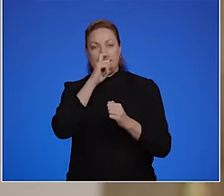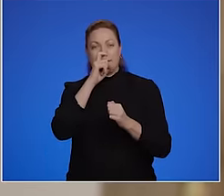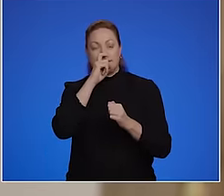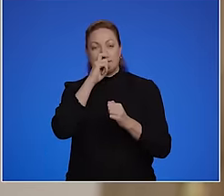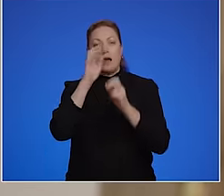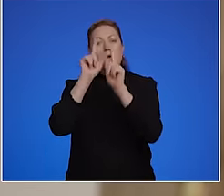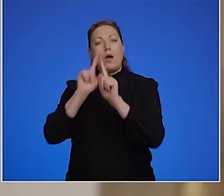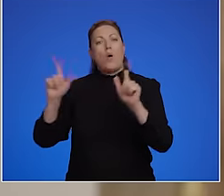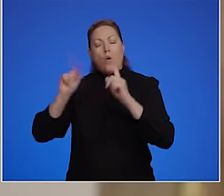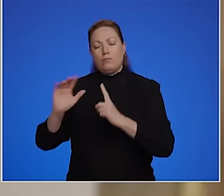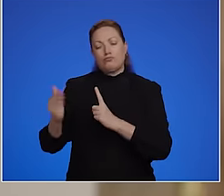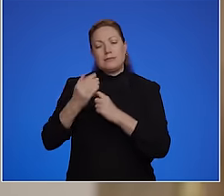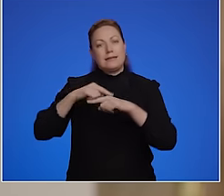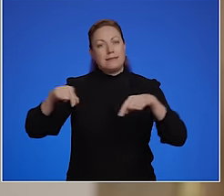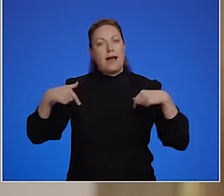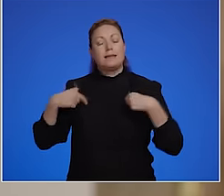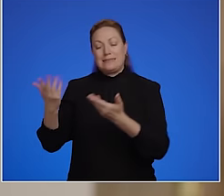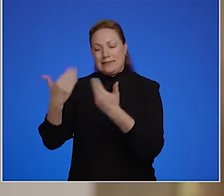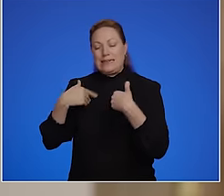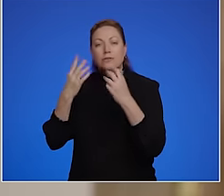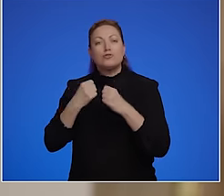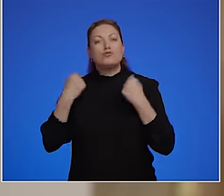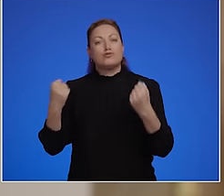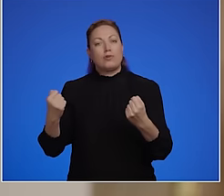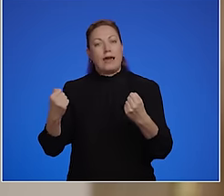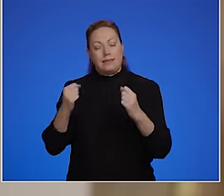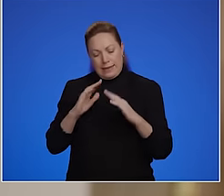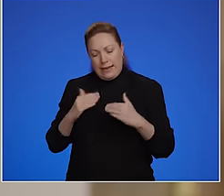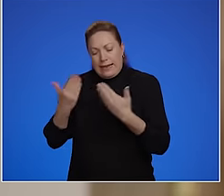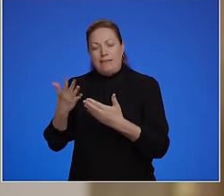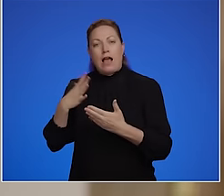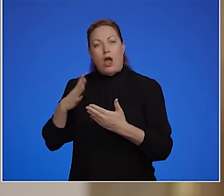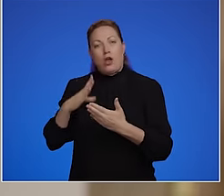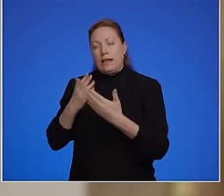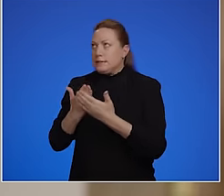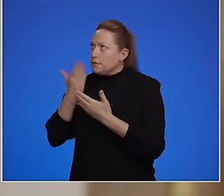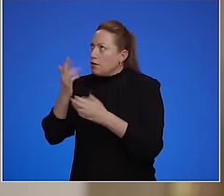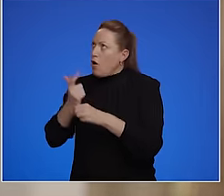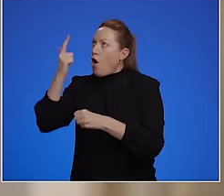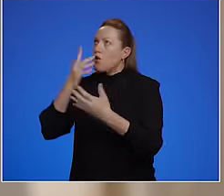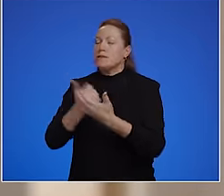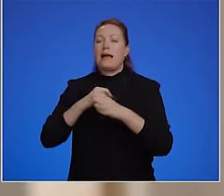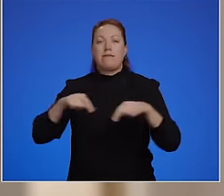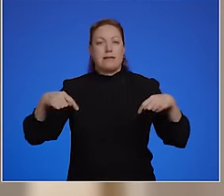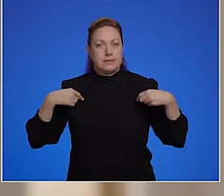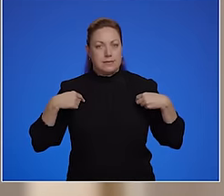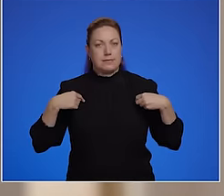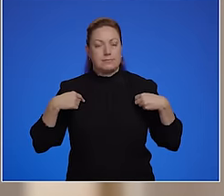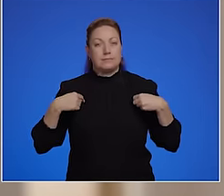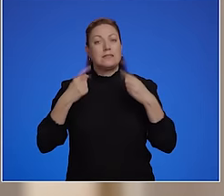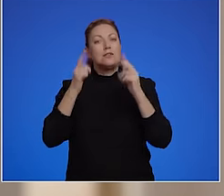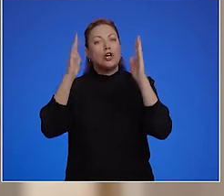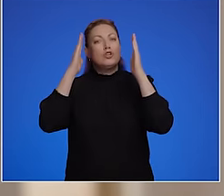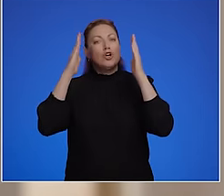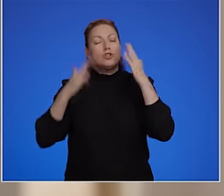sisters, the Lord is our fortress and our strength. Let us bring all of our needs before the God who saves us. That the Church's life